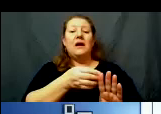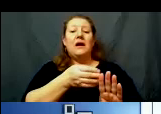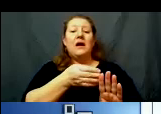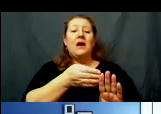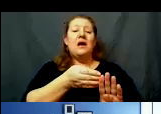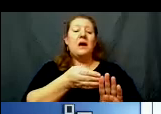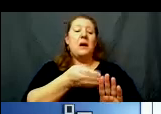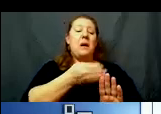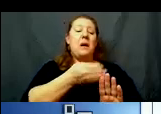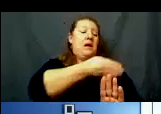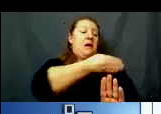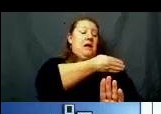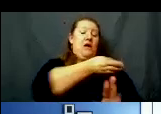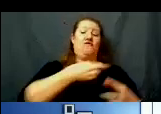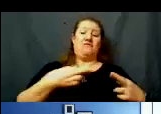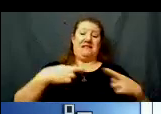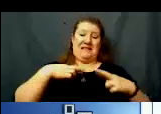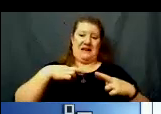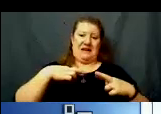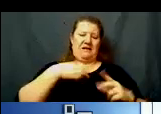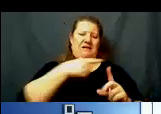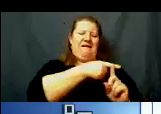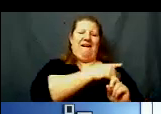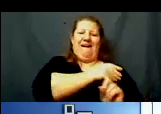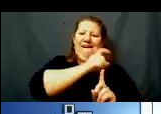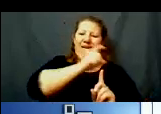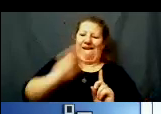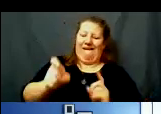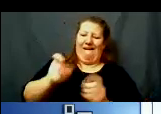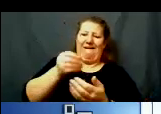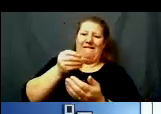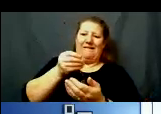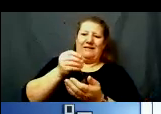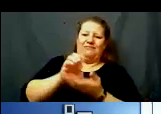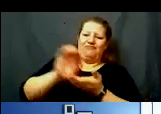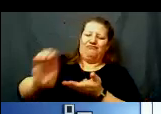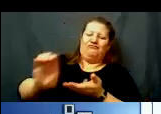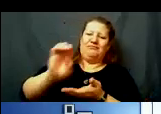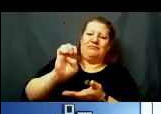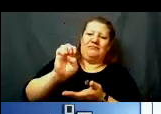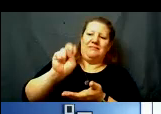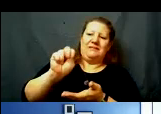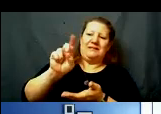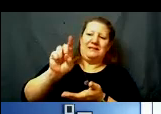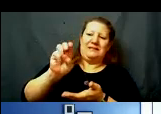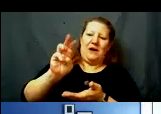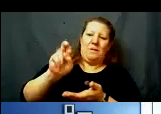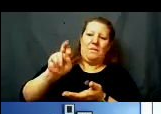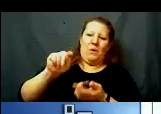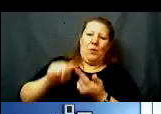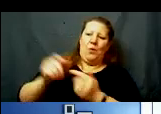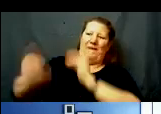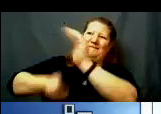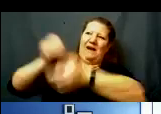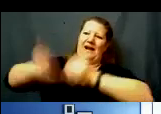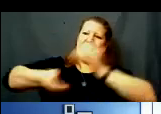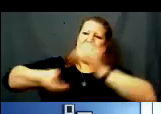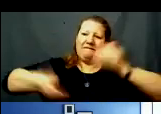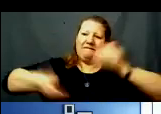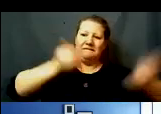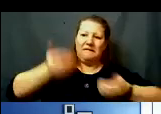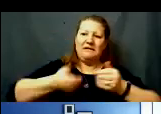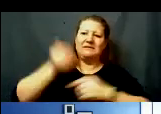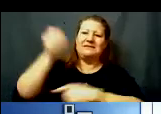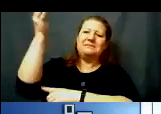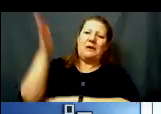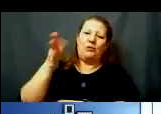retirement, he gifted the Department of Sociology with an endowment to invite guest speakers. So we're very lucky